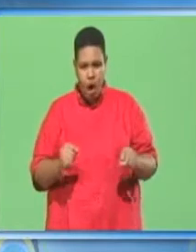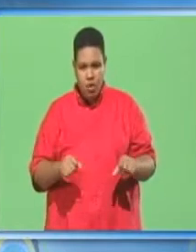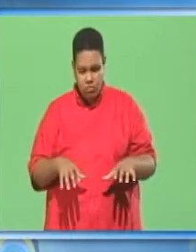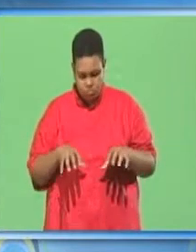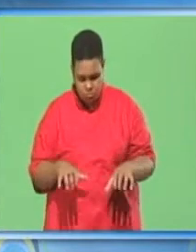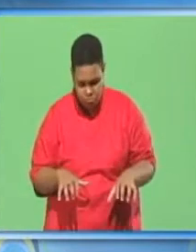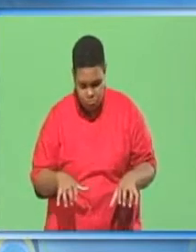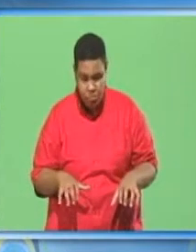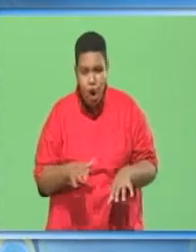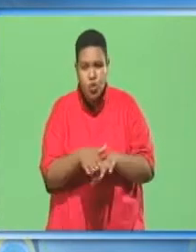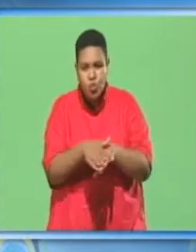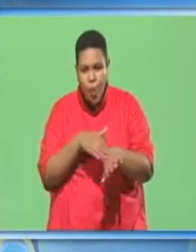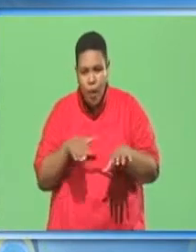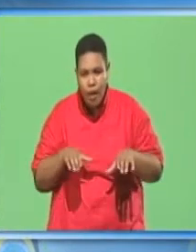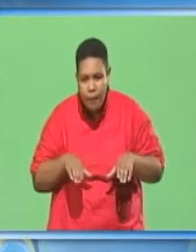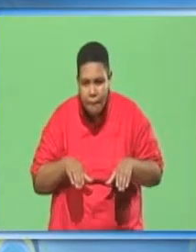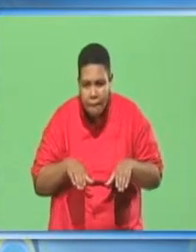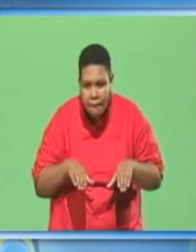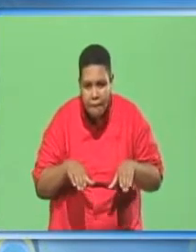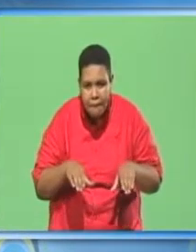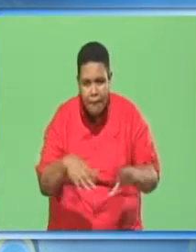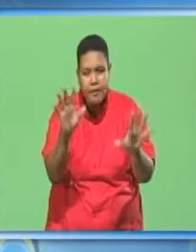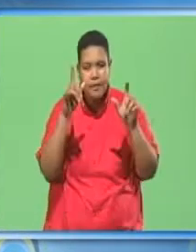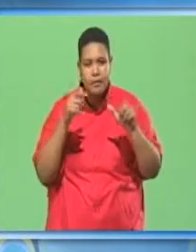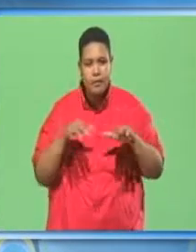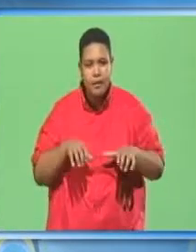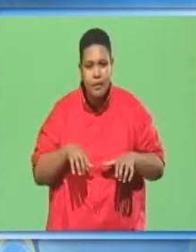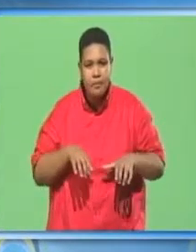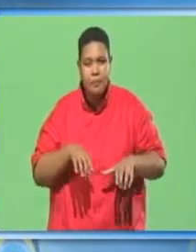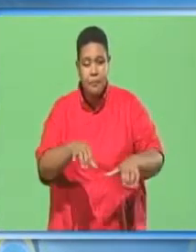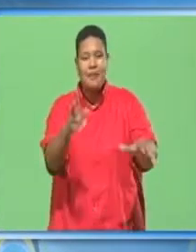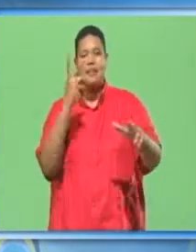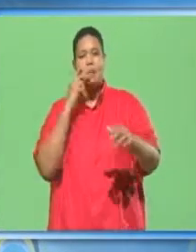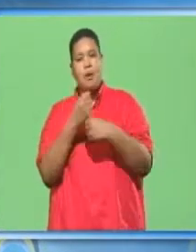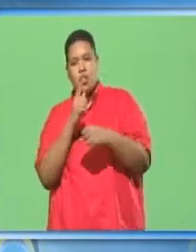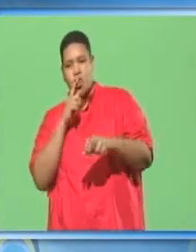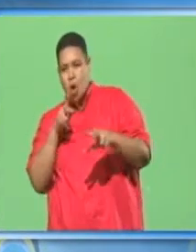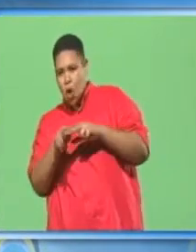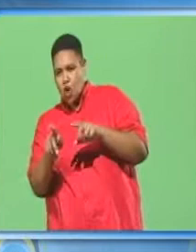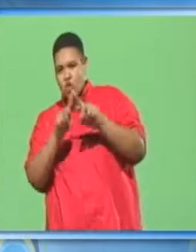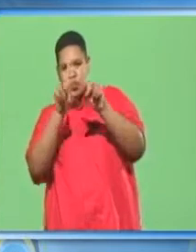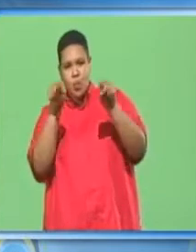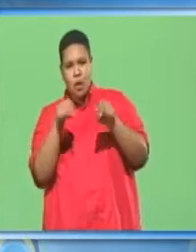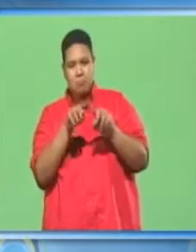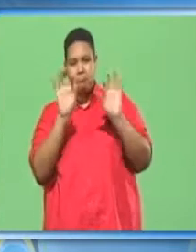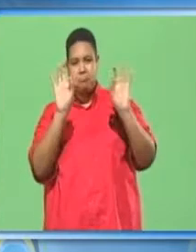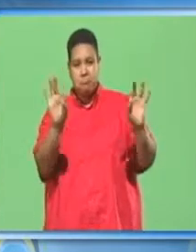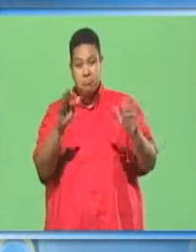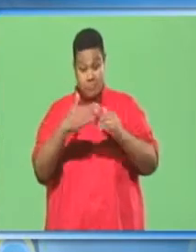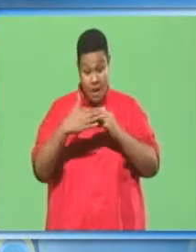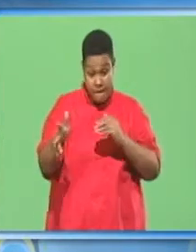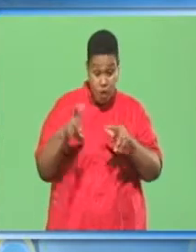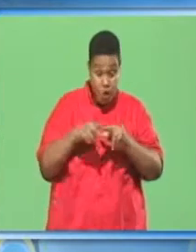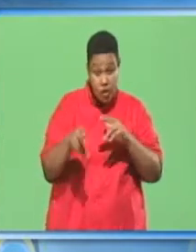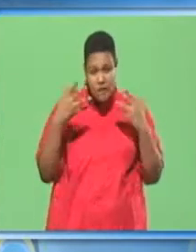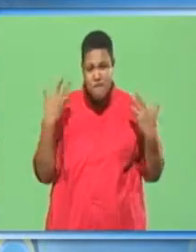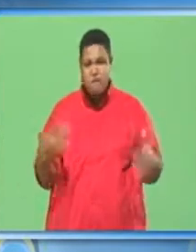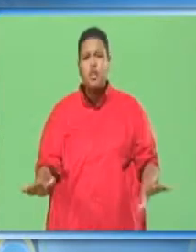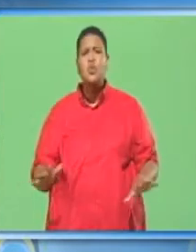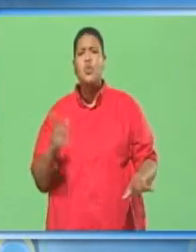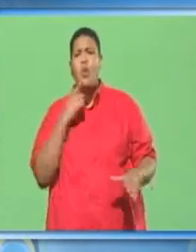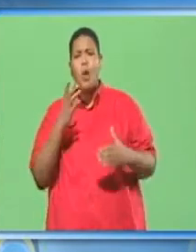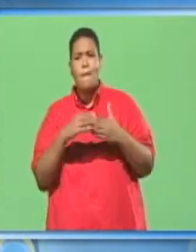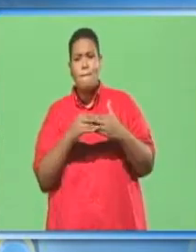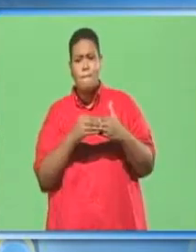and slowly push it through the blade to see the edge is cut as a square. After the cut, slide the